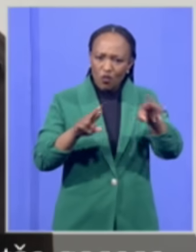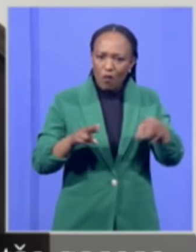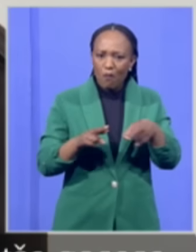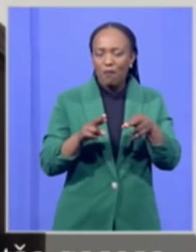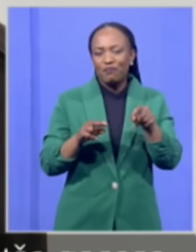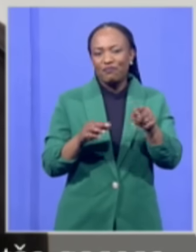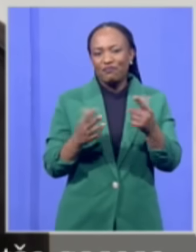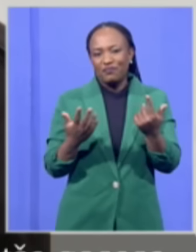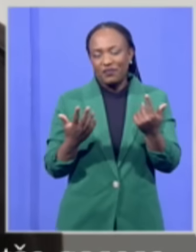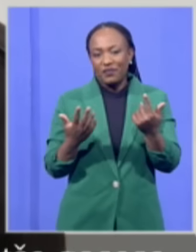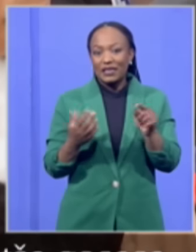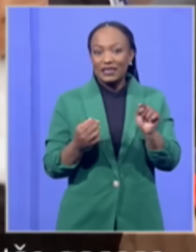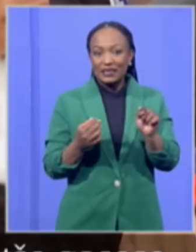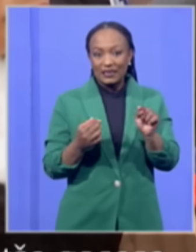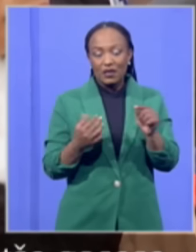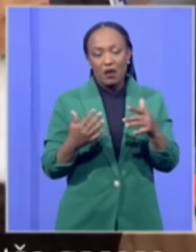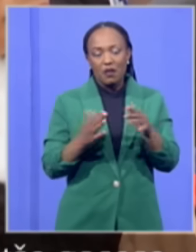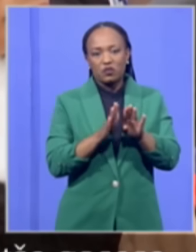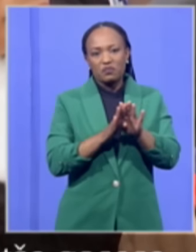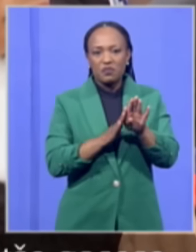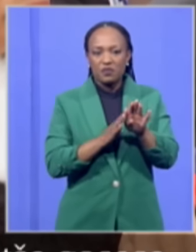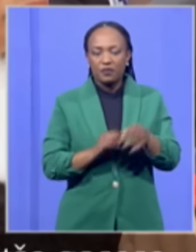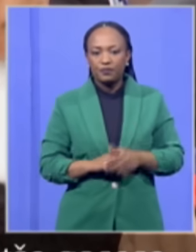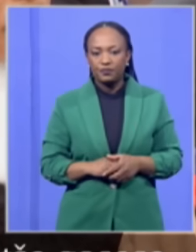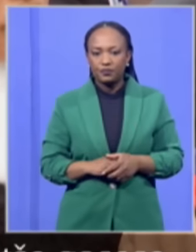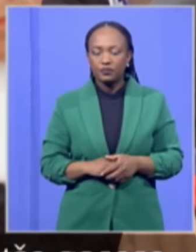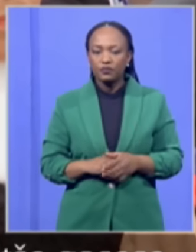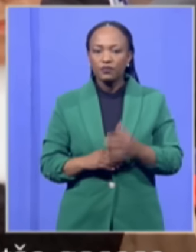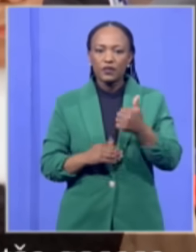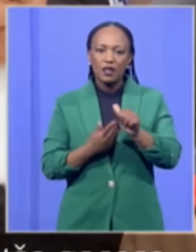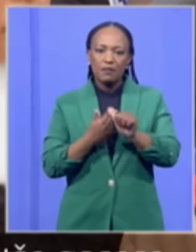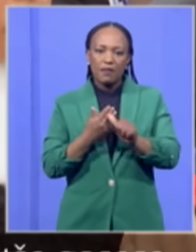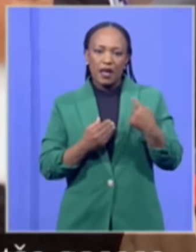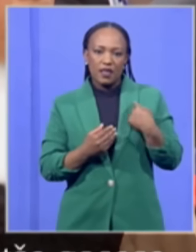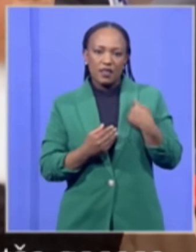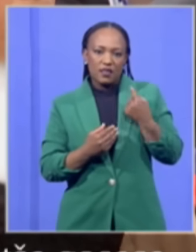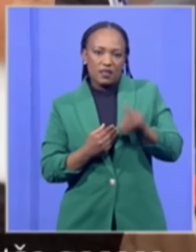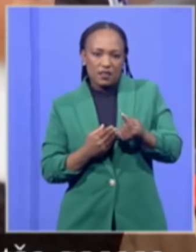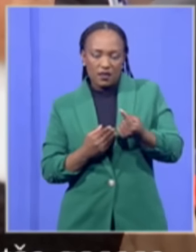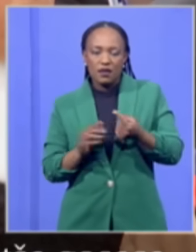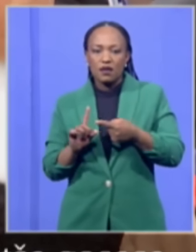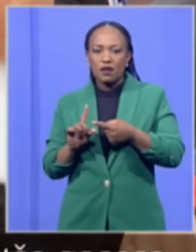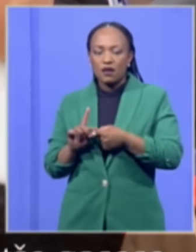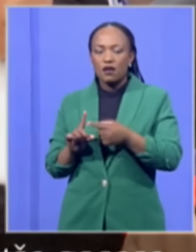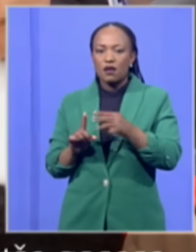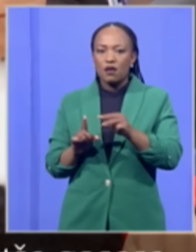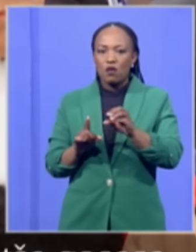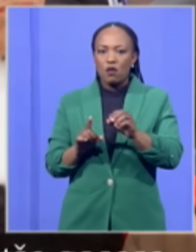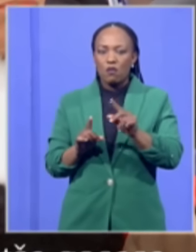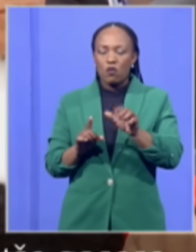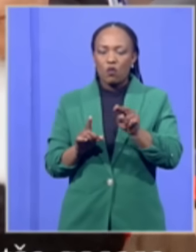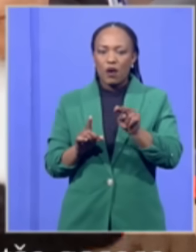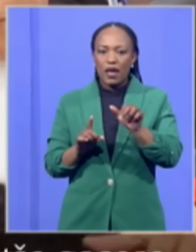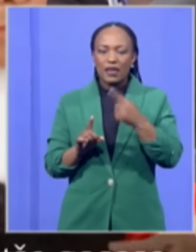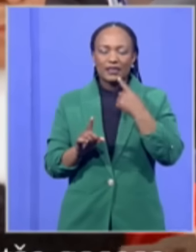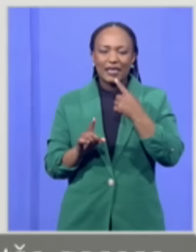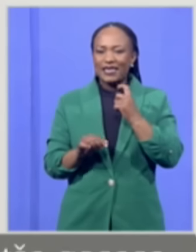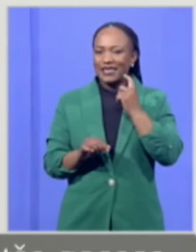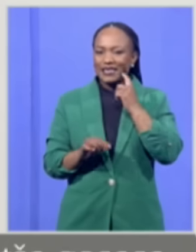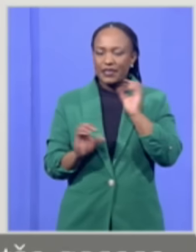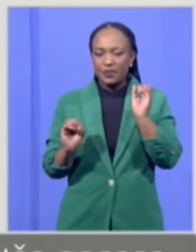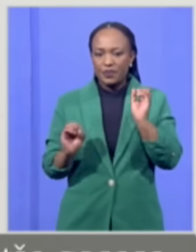as this is the SOS. Ke dikgwedi tse tsheletseng mme Mokoena o re leeto lena e ne e se le bonolo ho hang. It's